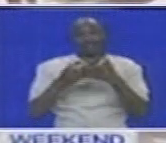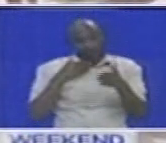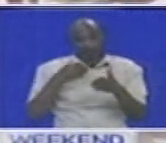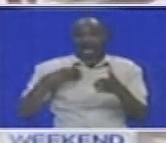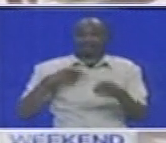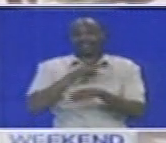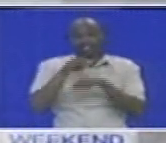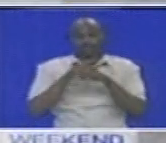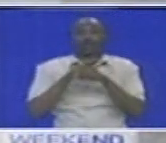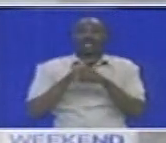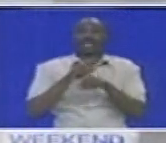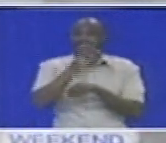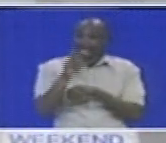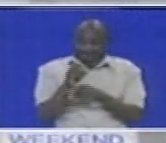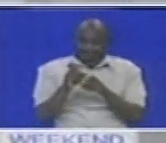national examinations.